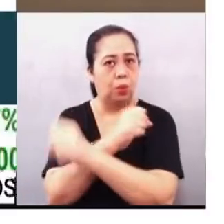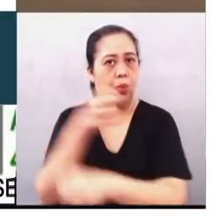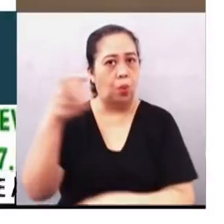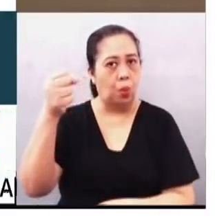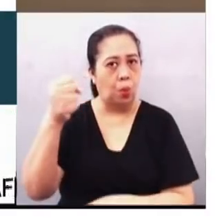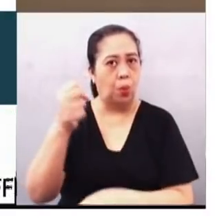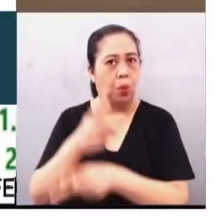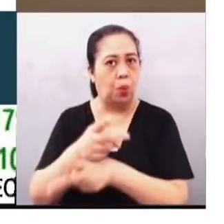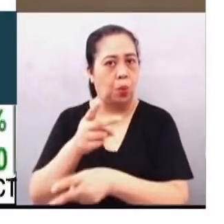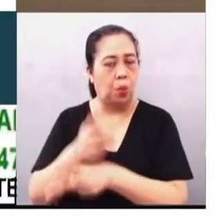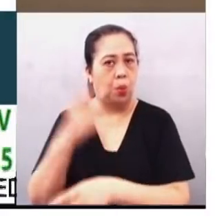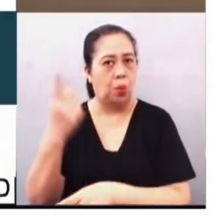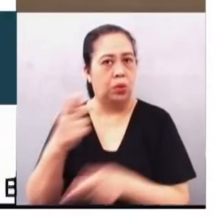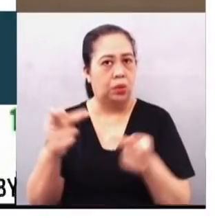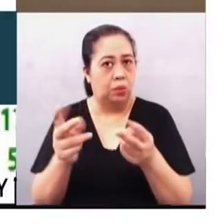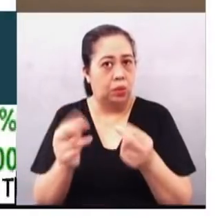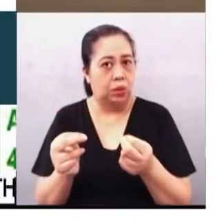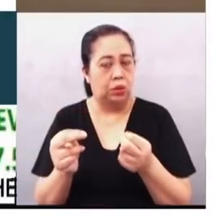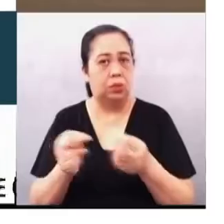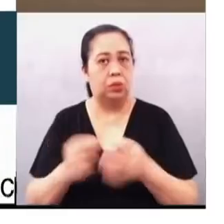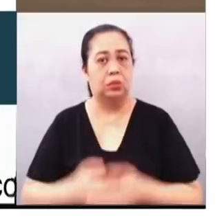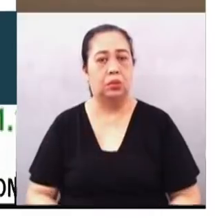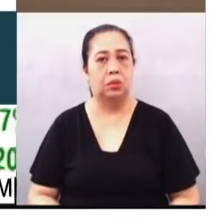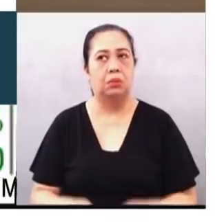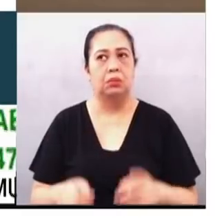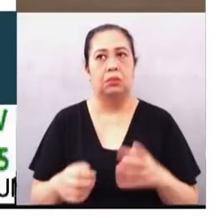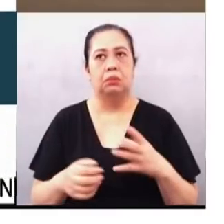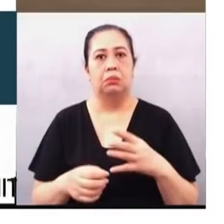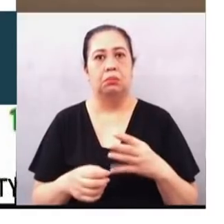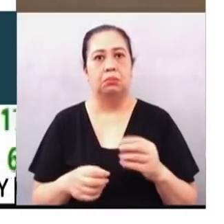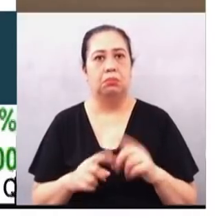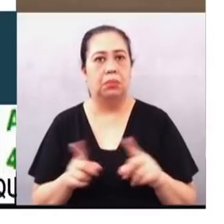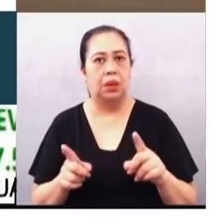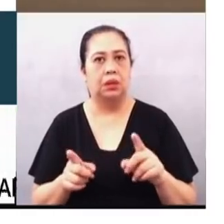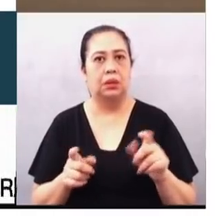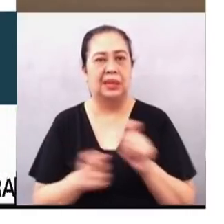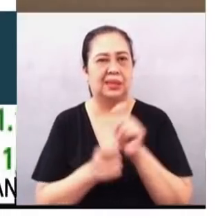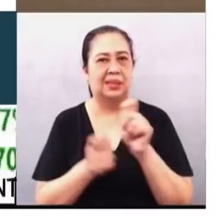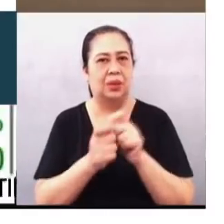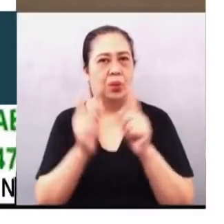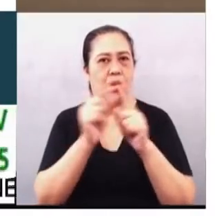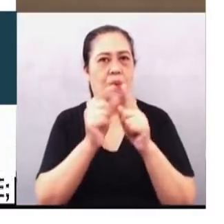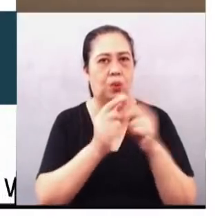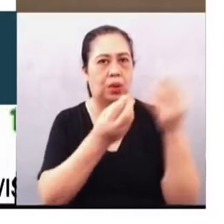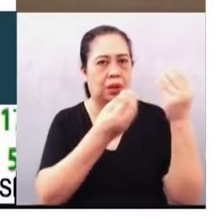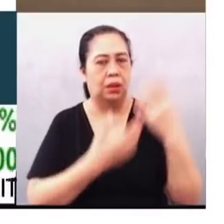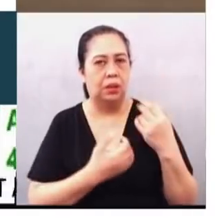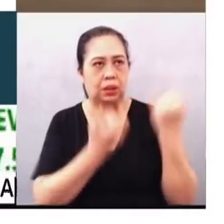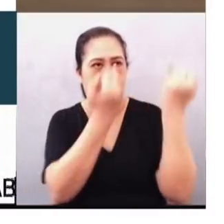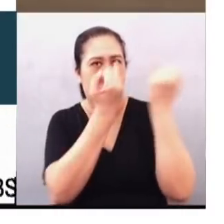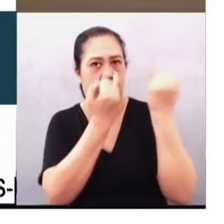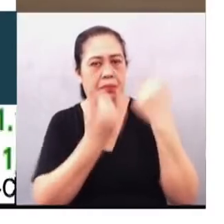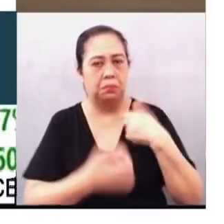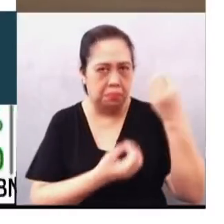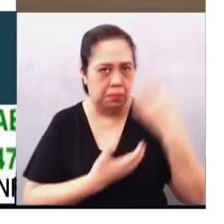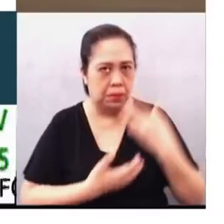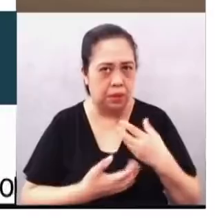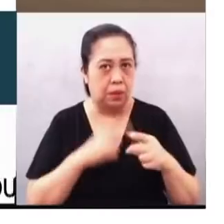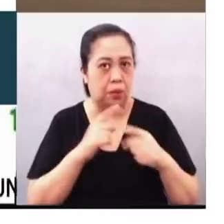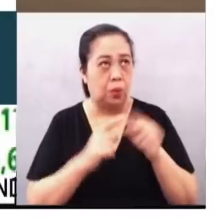ng posisyon na ito. Mm-hmm. But the exact words that was given to me was that when I asked